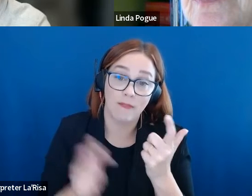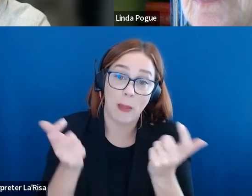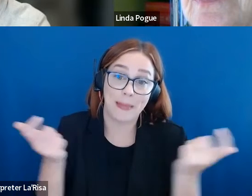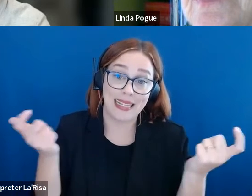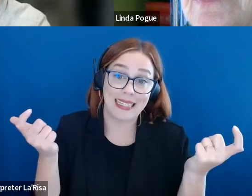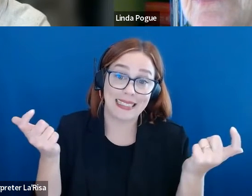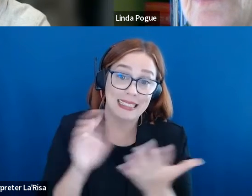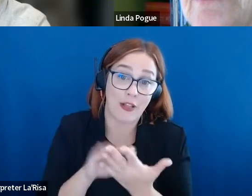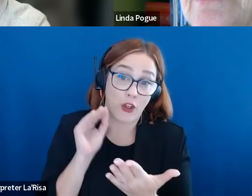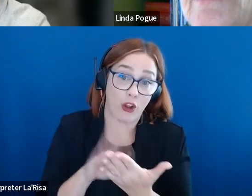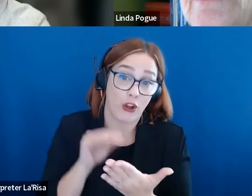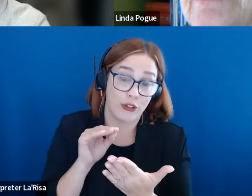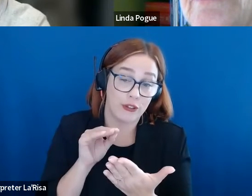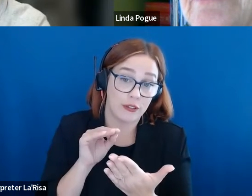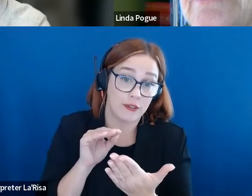you know,